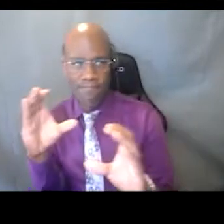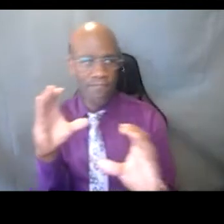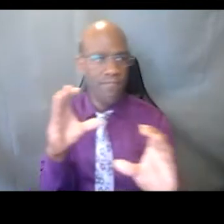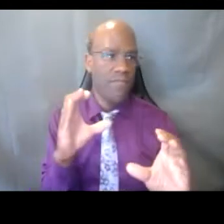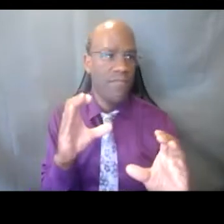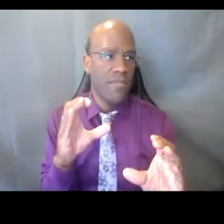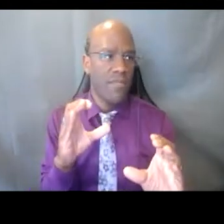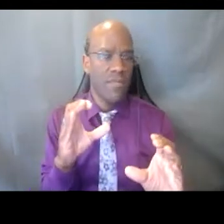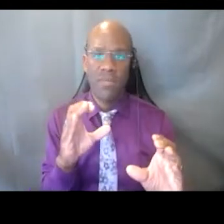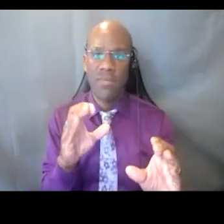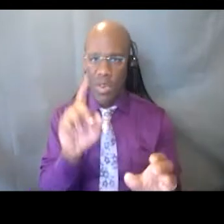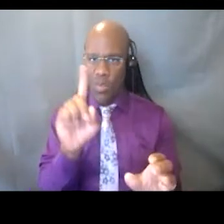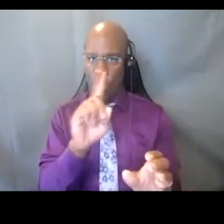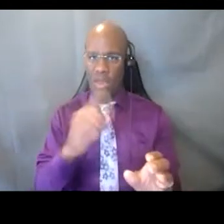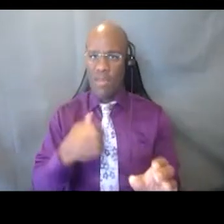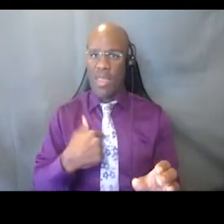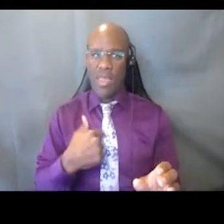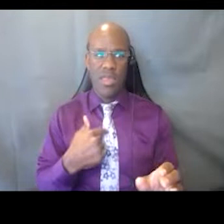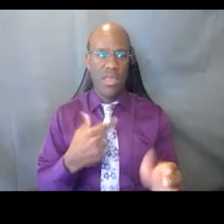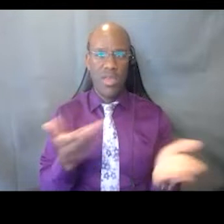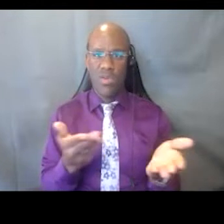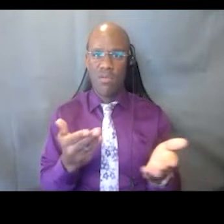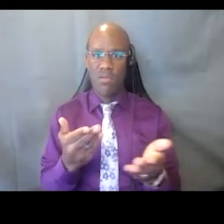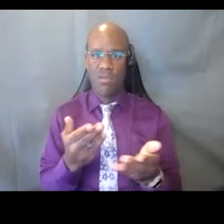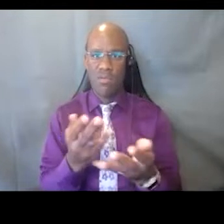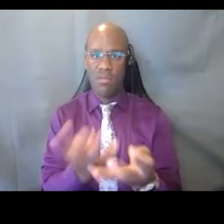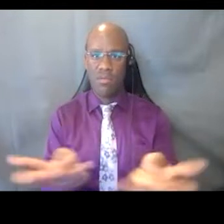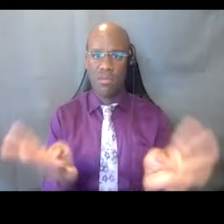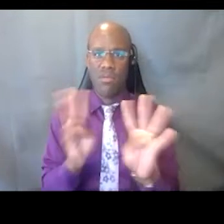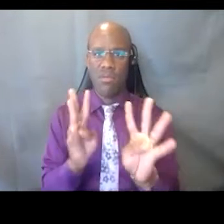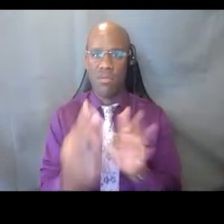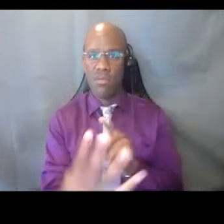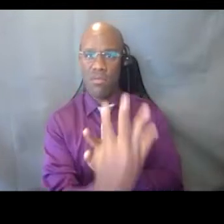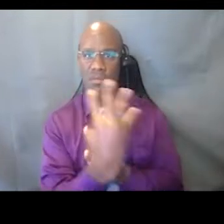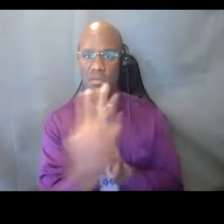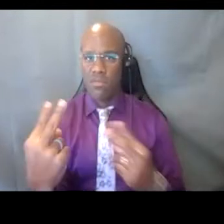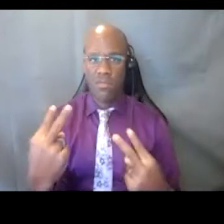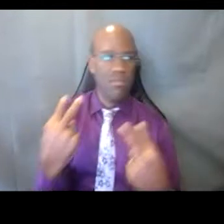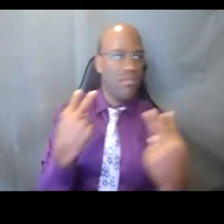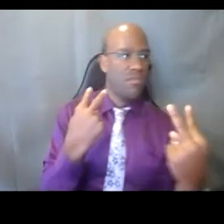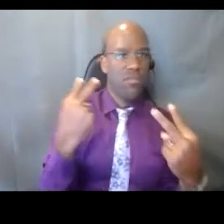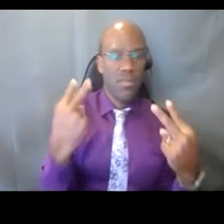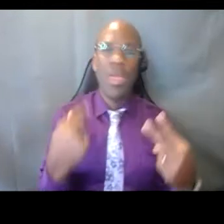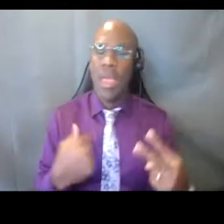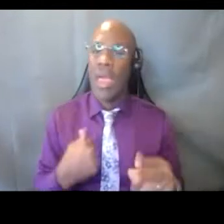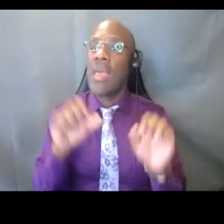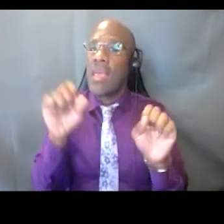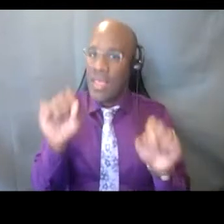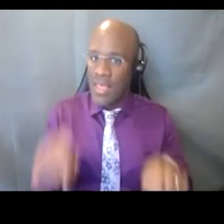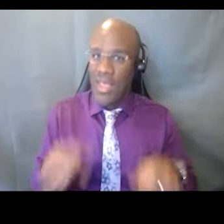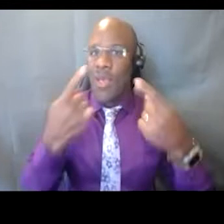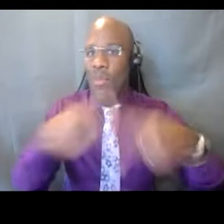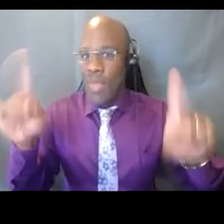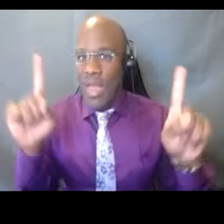where you're at kind of in that room, right? And to realize that, you know, I got this, because we are that most important person in that